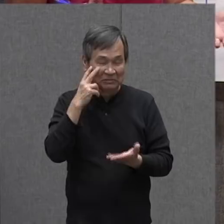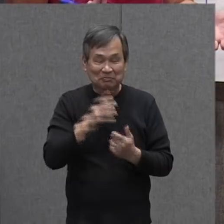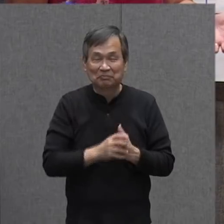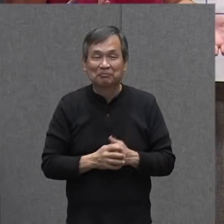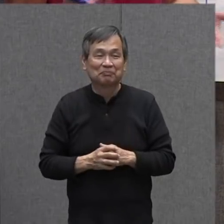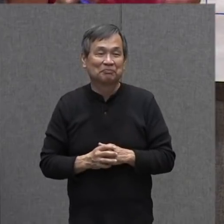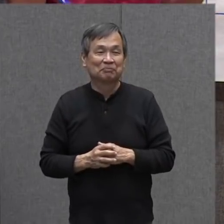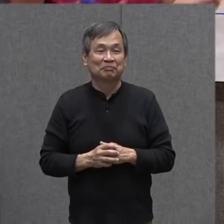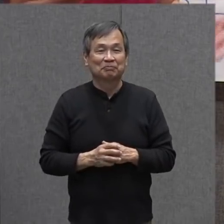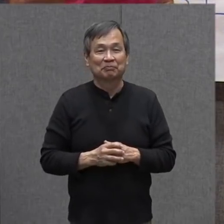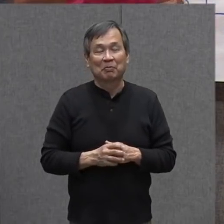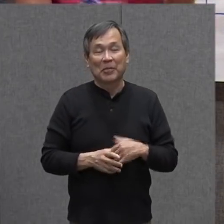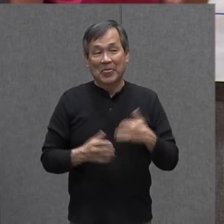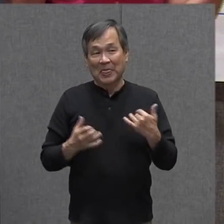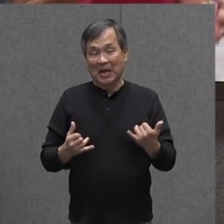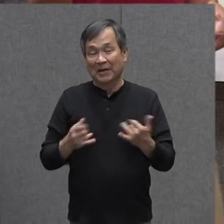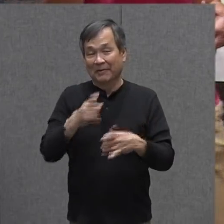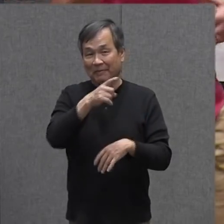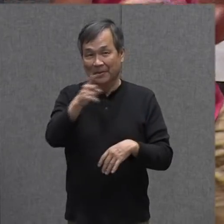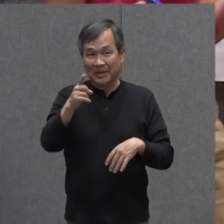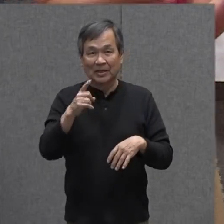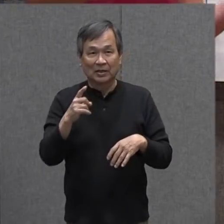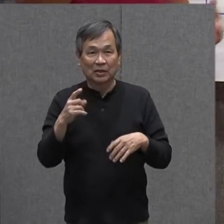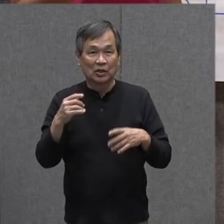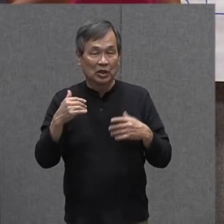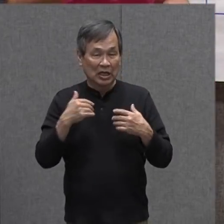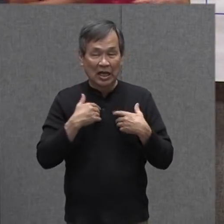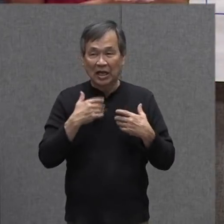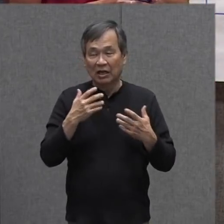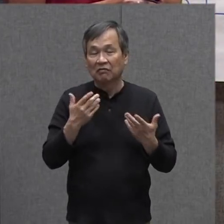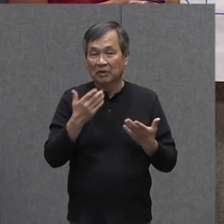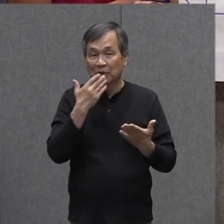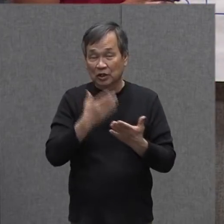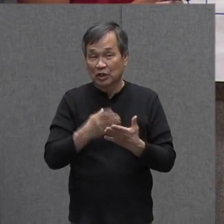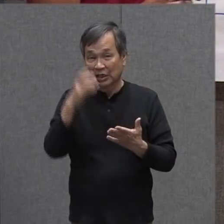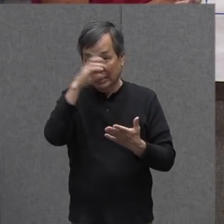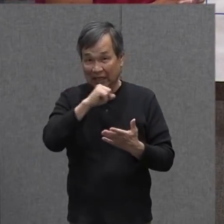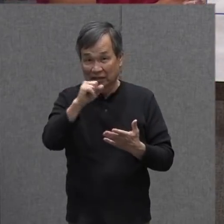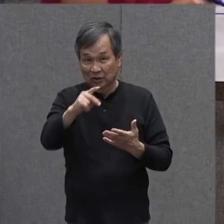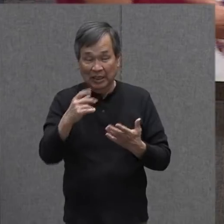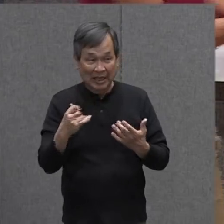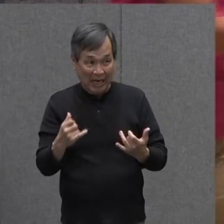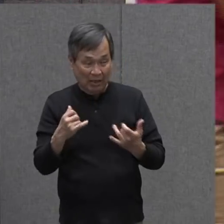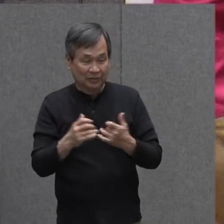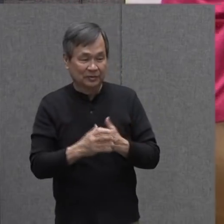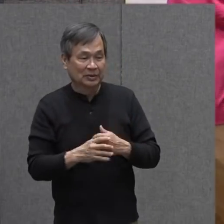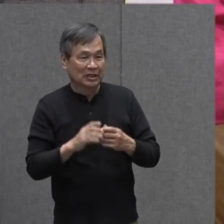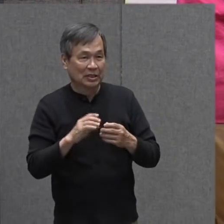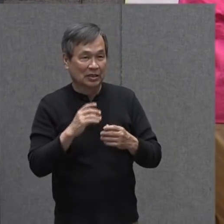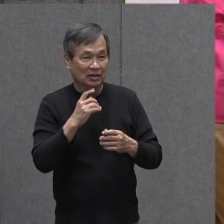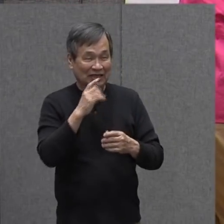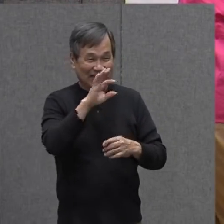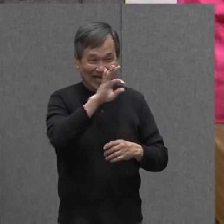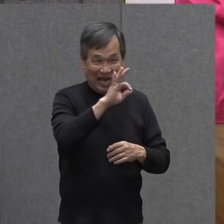thinking. If you have not had a chance to do that, go ahead and take a minute. You can see our